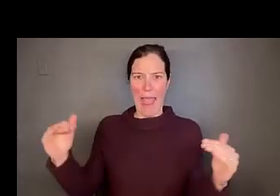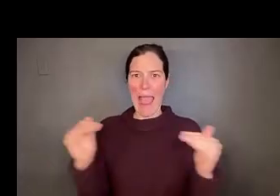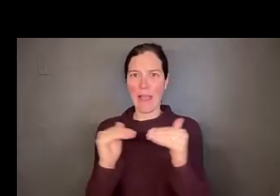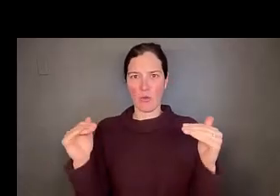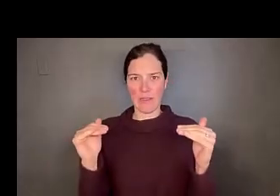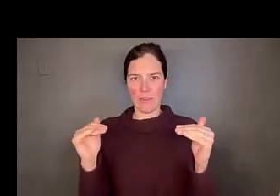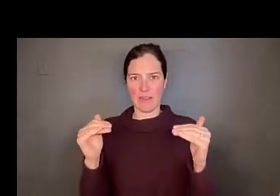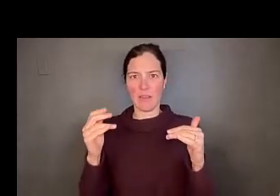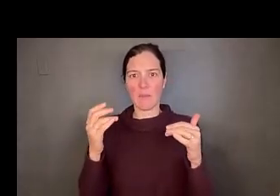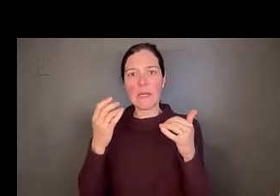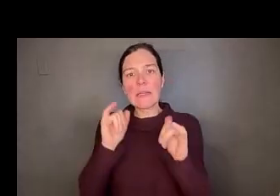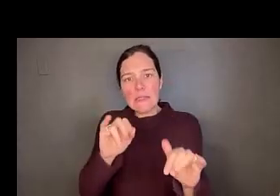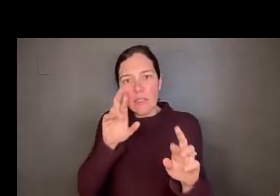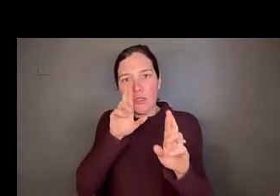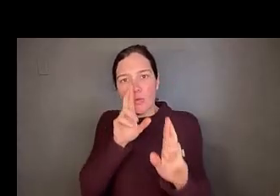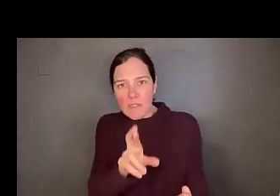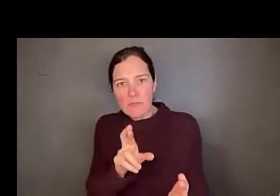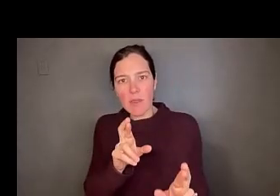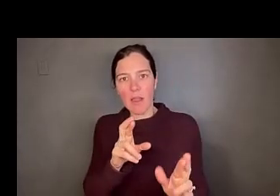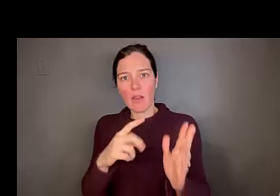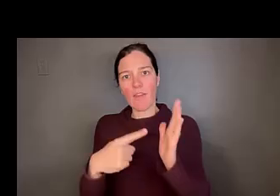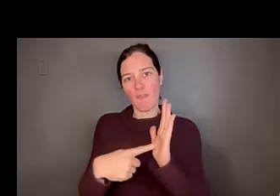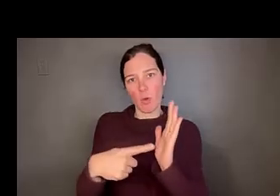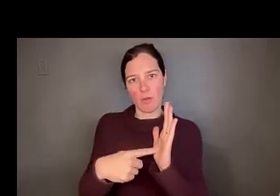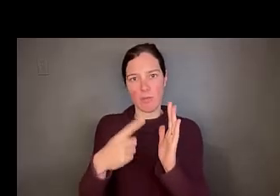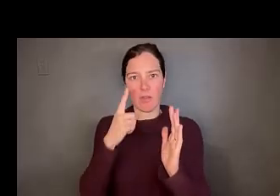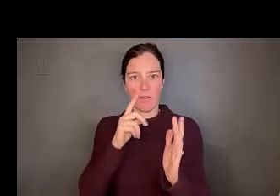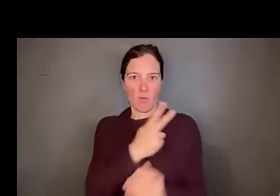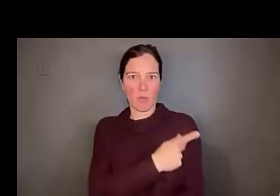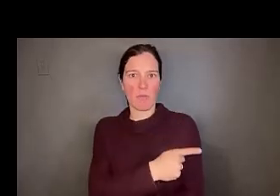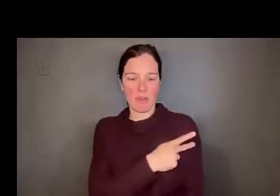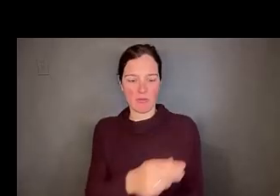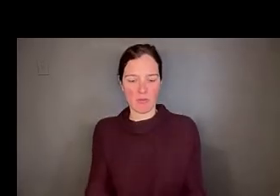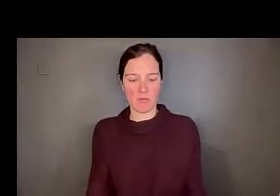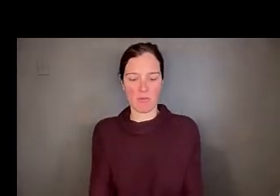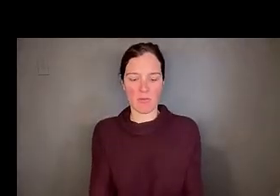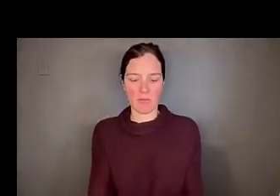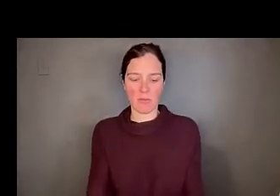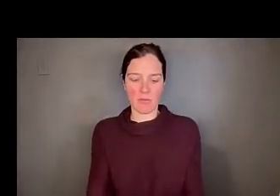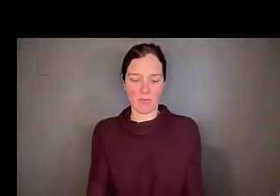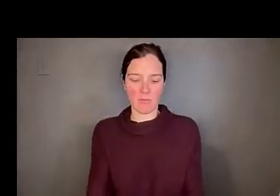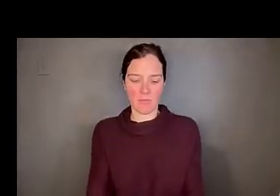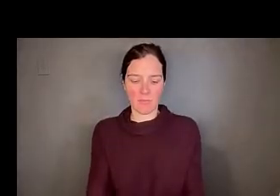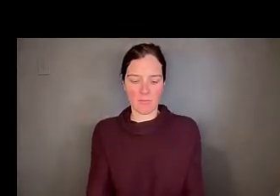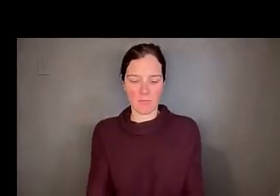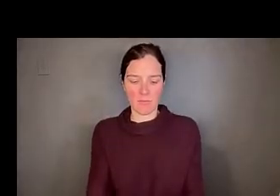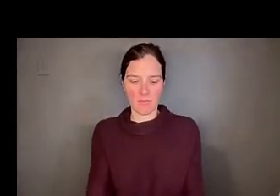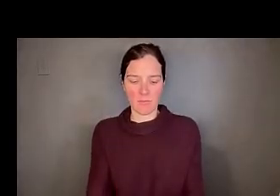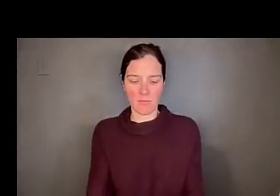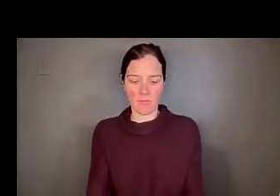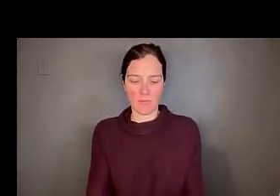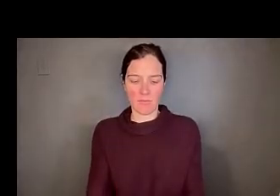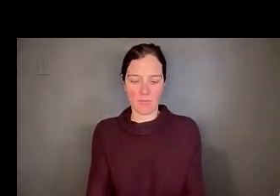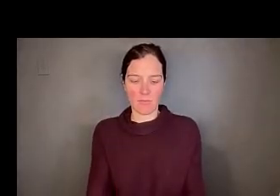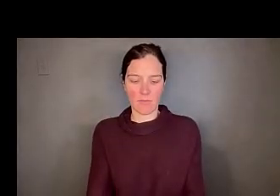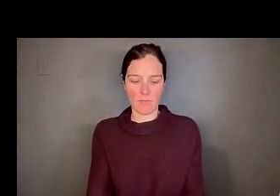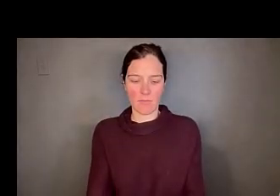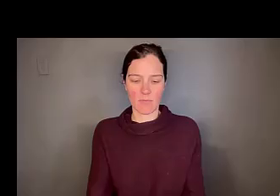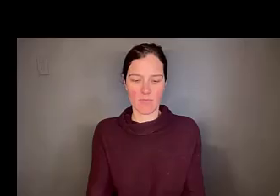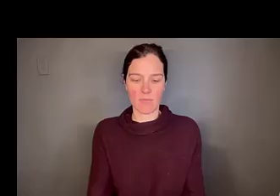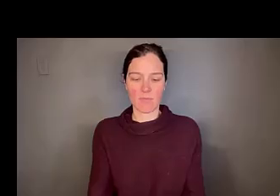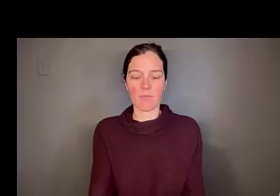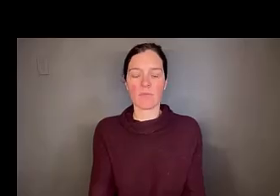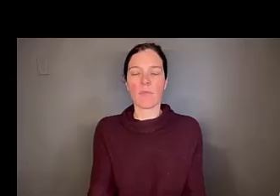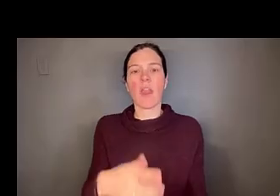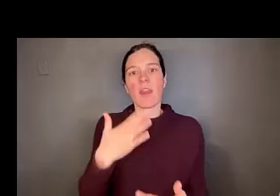that and still respect the affordability for our patients. Thank you, Kevin. I really appreciate your perspectives on